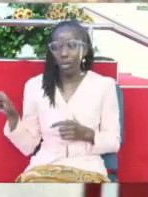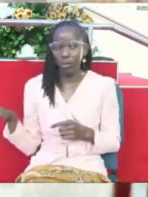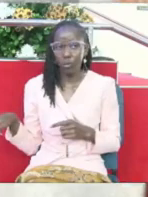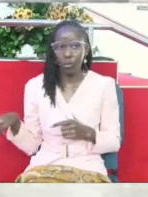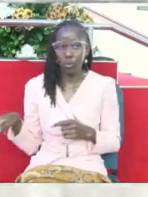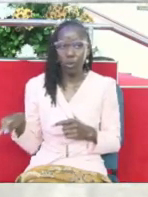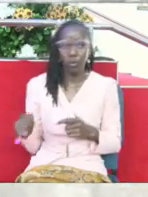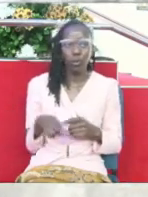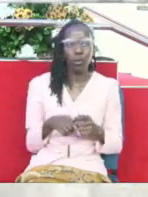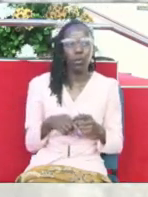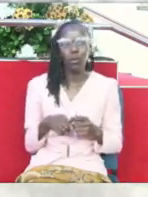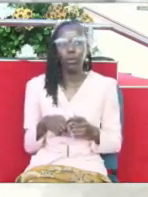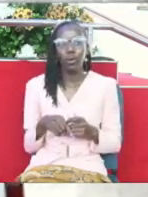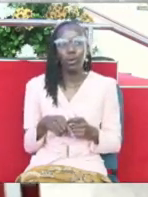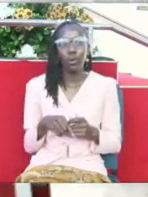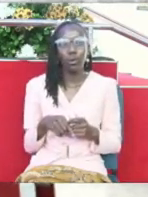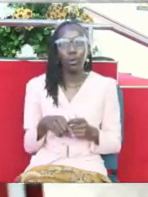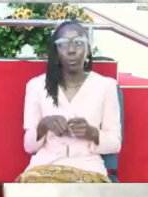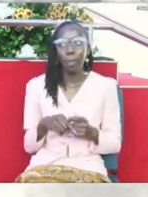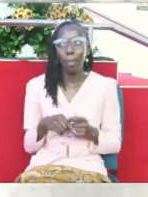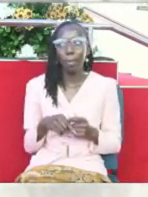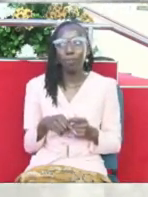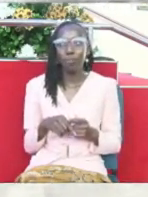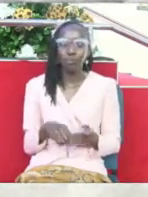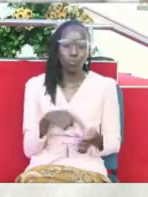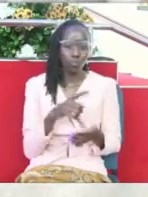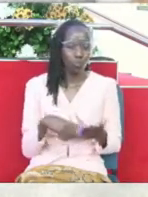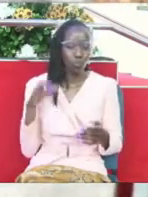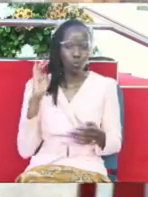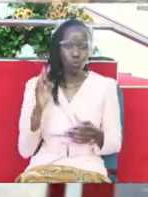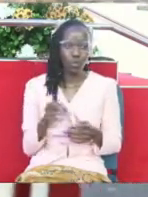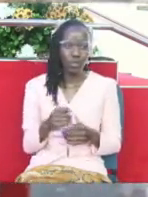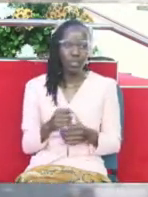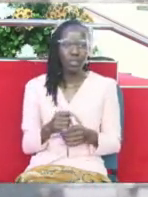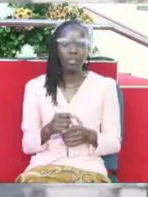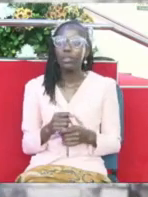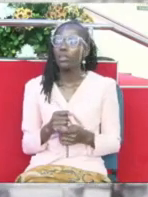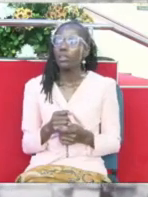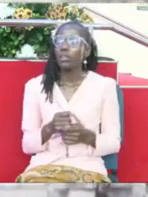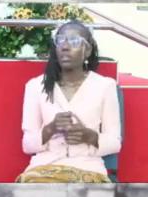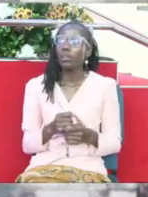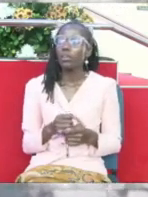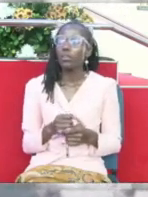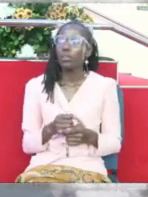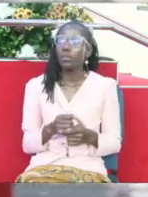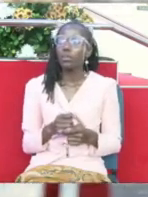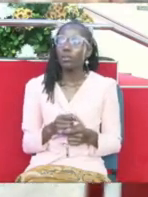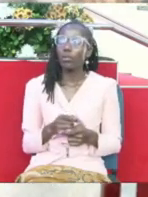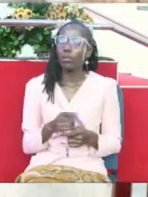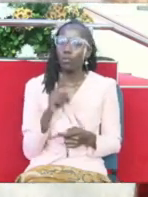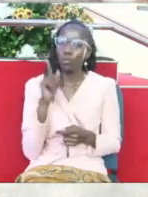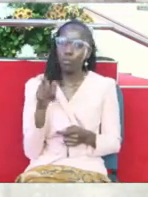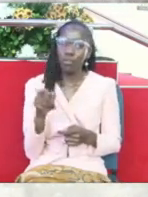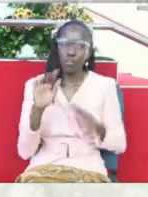done to a man who finishes him?" Ni nini kitafanyiwa kwa yule mtu ambaye atamaliza? Remember at that juncture, he is a 17-year-old